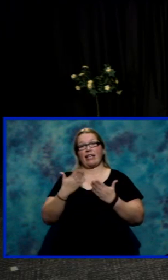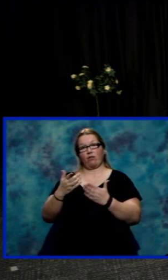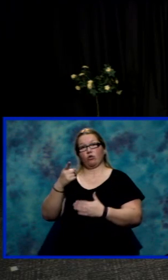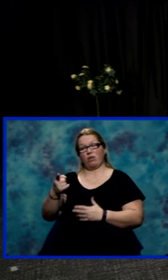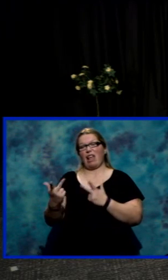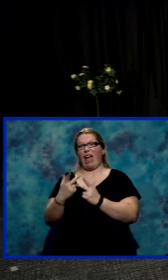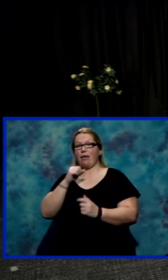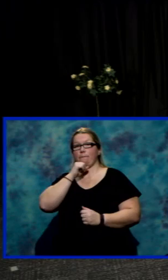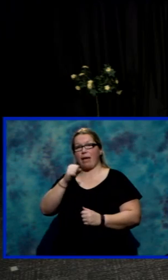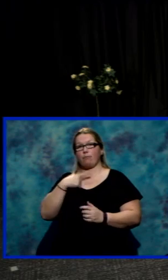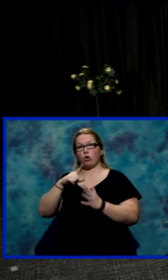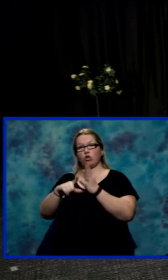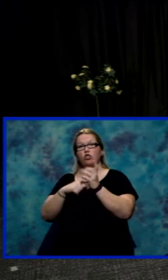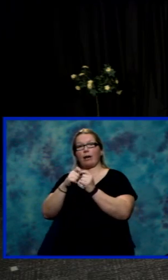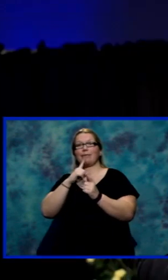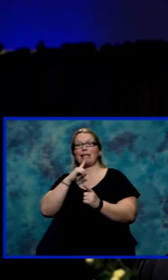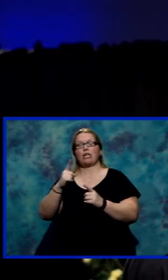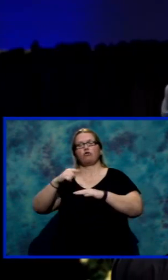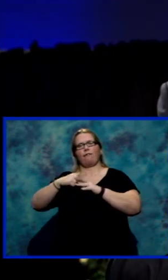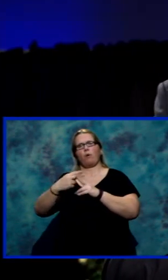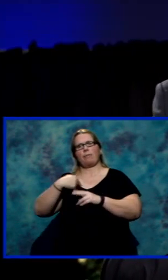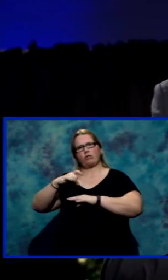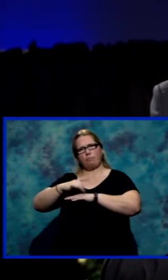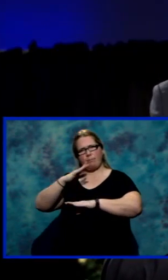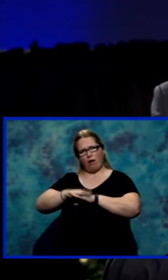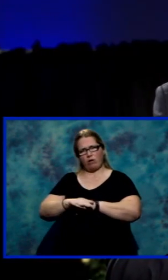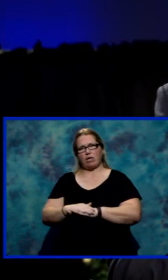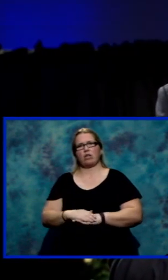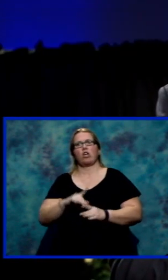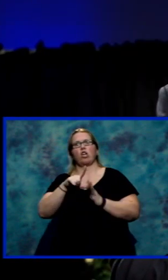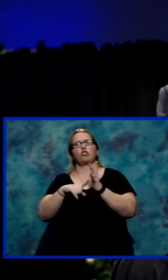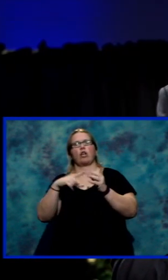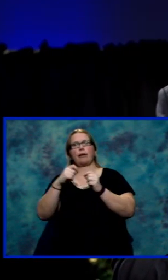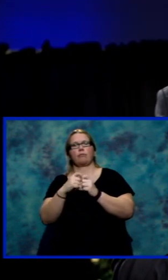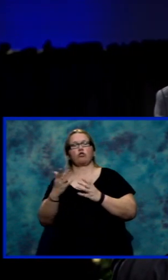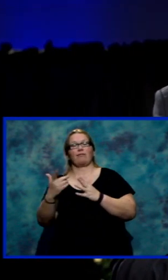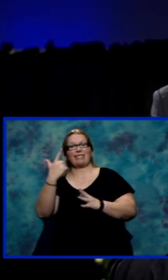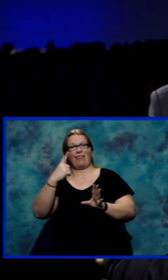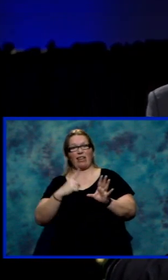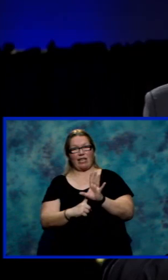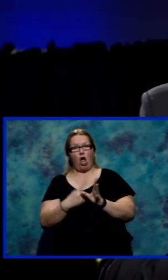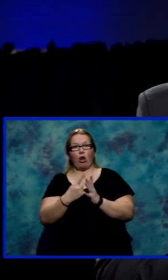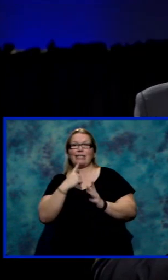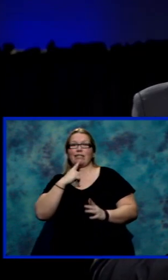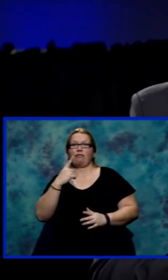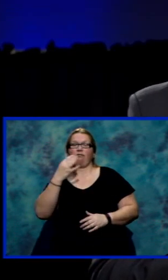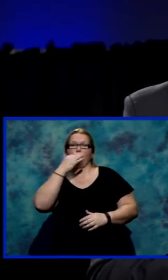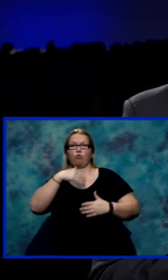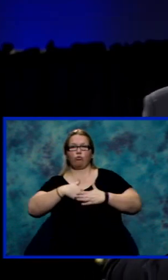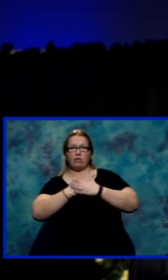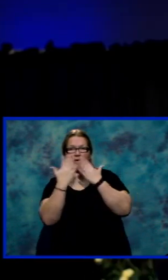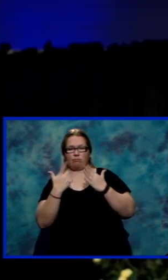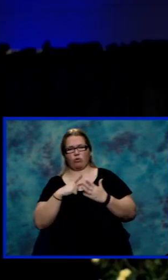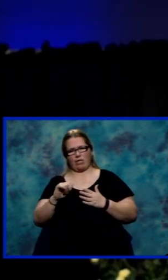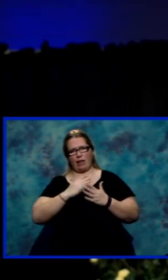some other man, because Jacob has said, it's time for me to get married. So Jacob served 7 years to get Rachel, but they seemed like only a few days to him because of his love for